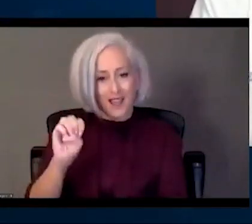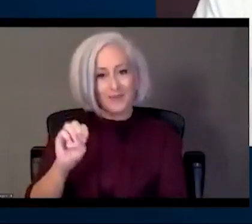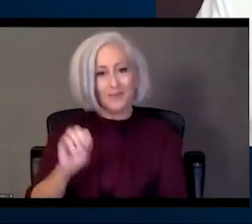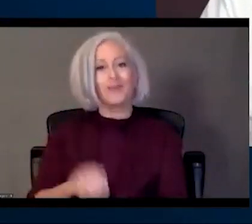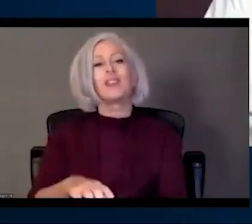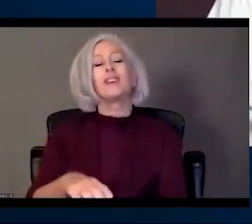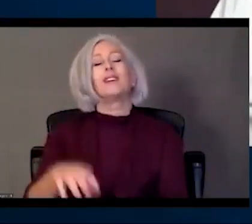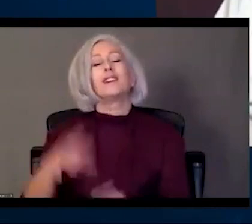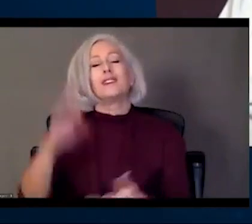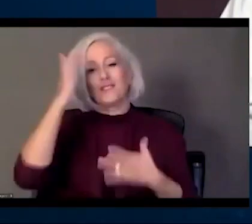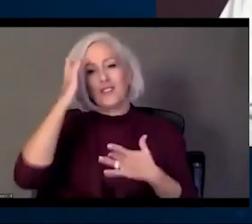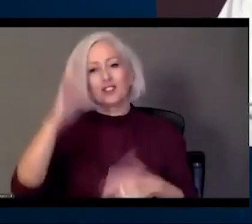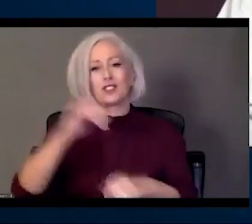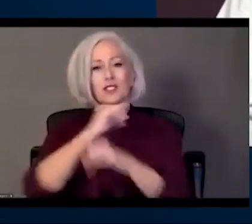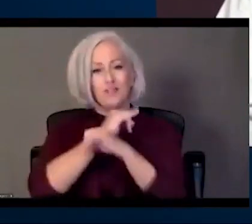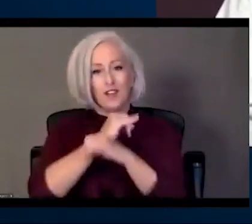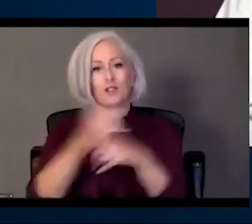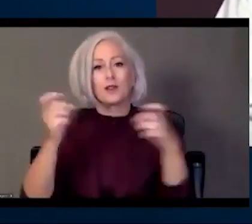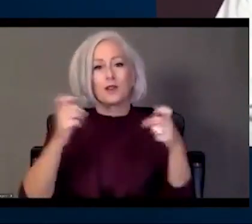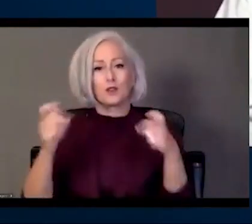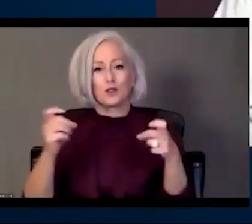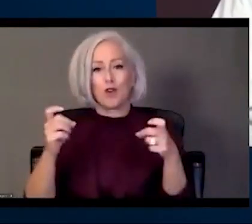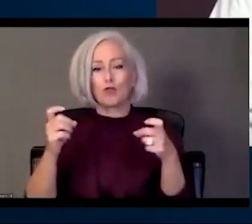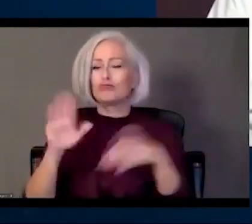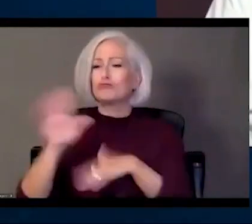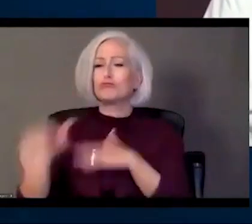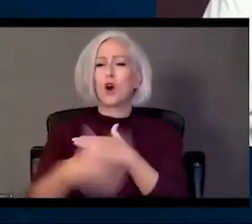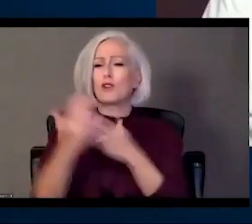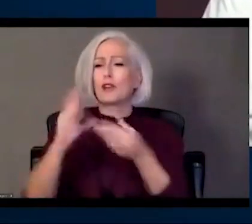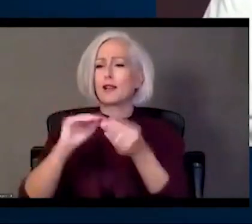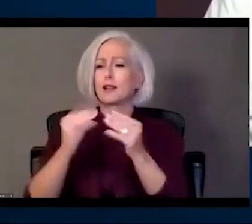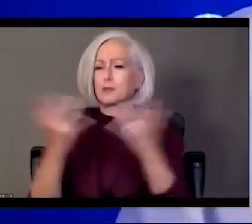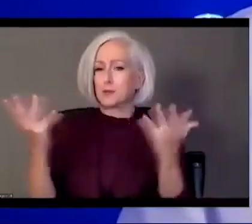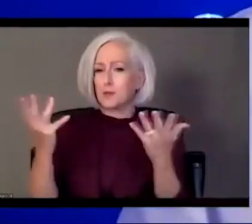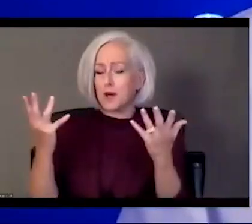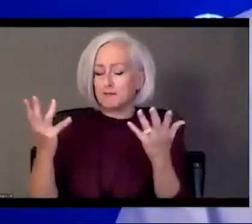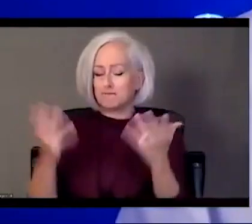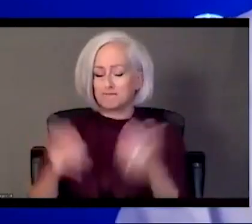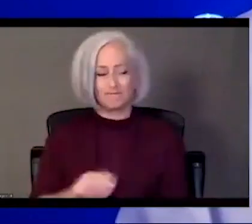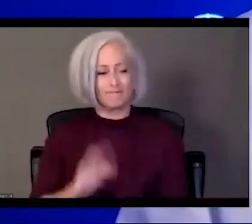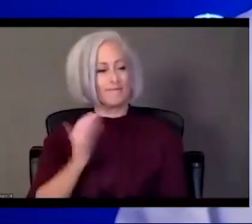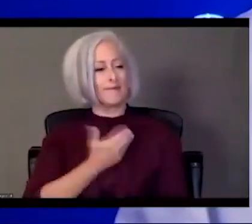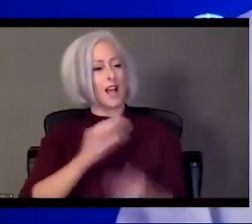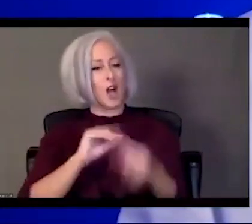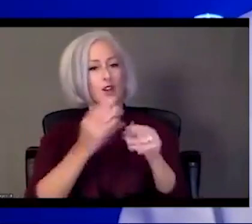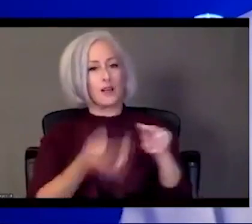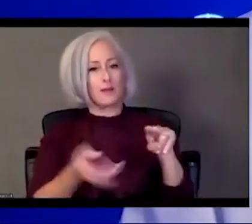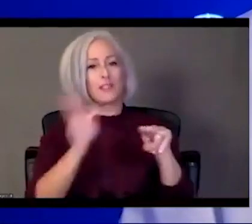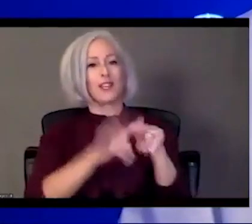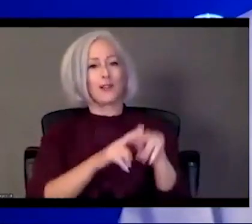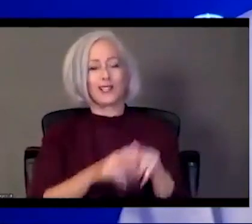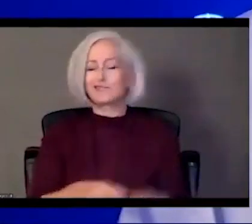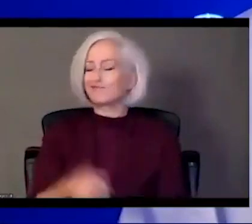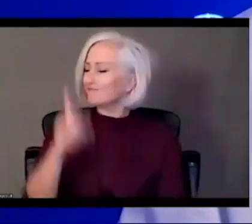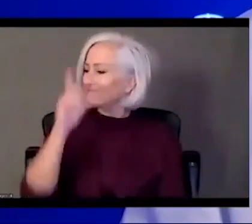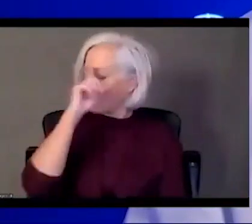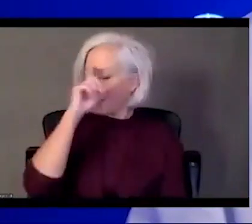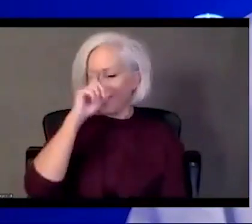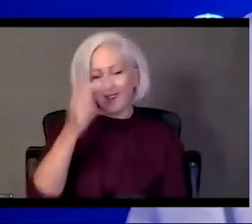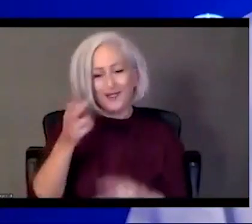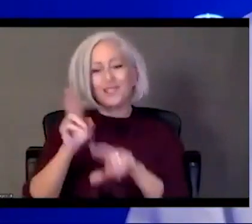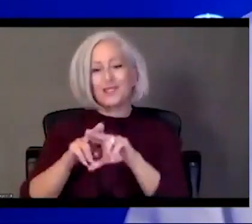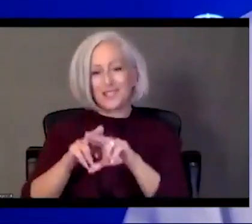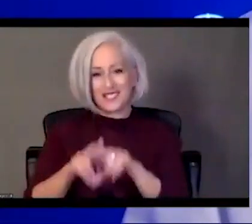numbers for overnight. Yeah. Hawk, how are we doing? You know, our numbers have increased. They drifted up. That high to